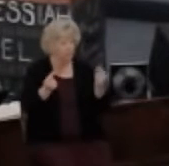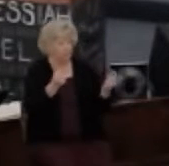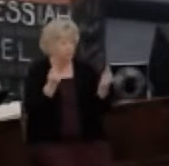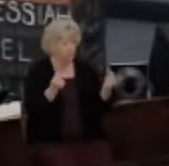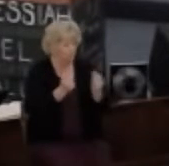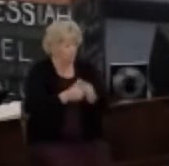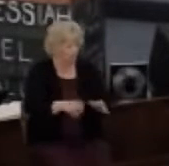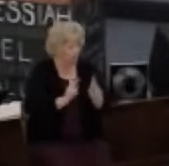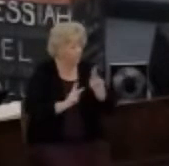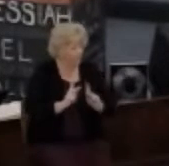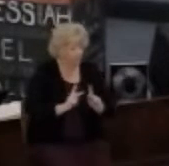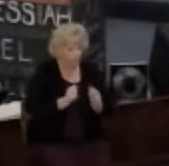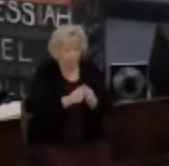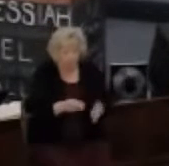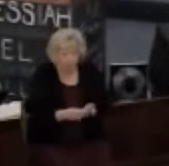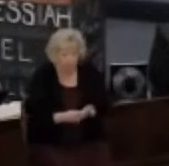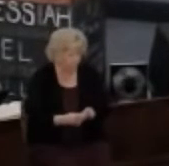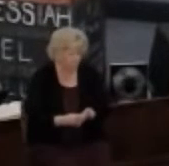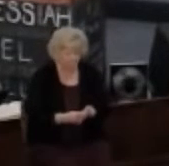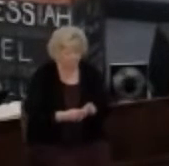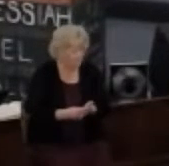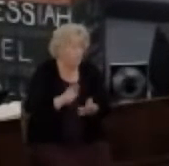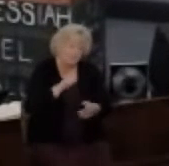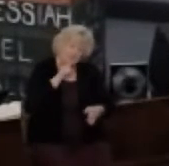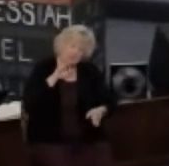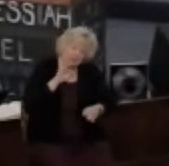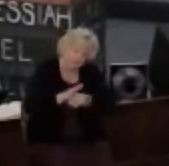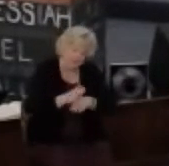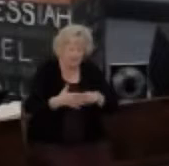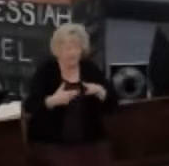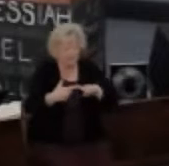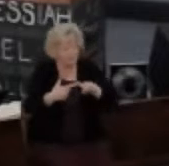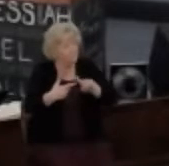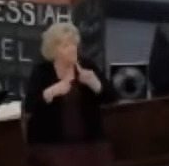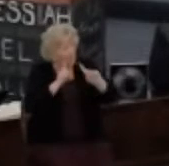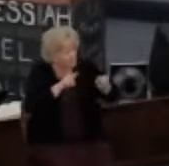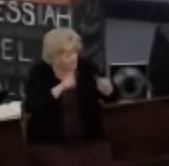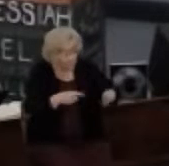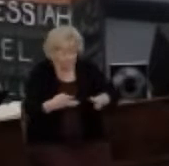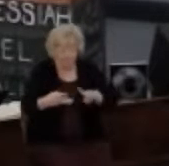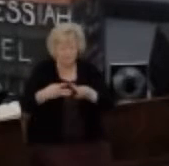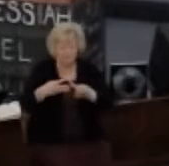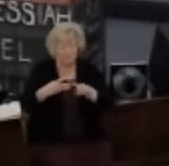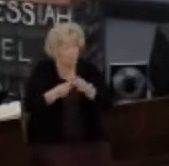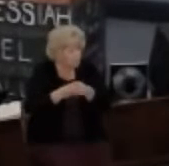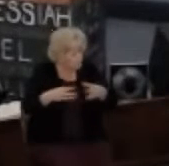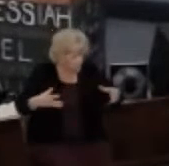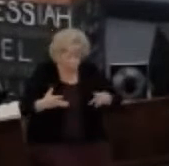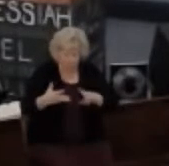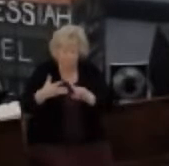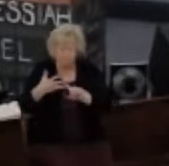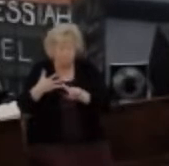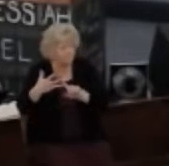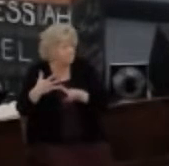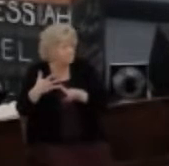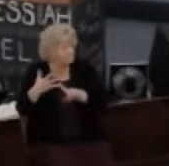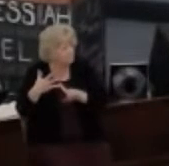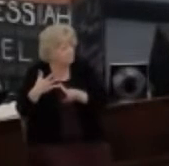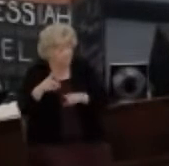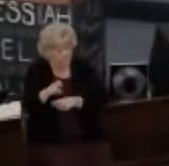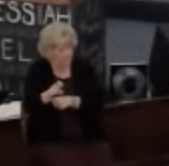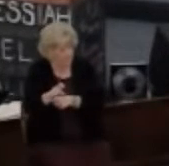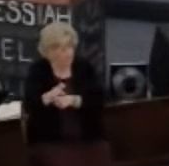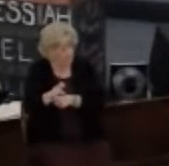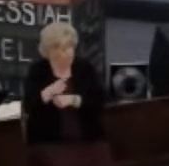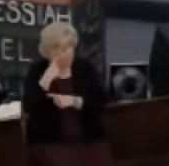committed. We need to be committed to our church in attendance. We need to be committed to our church in growth. We need to be committed to our church's